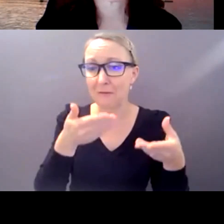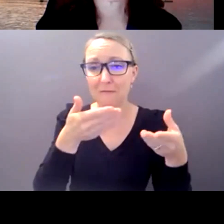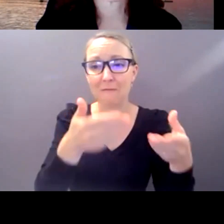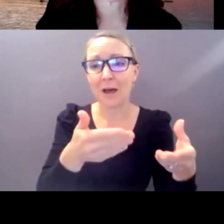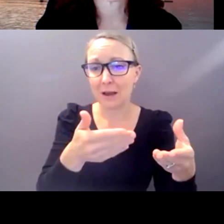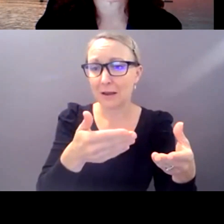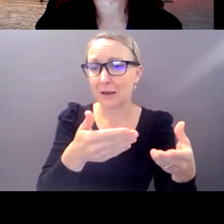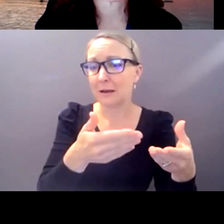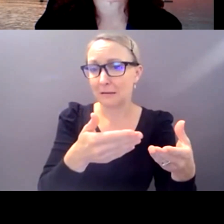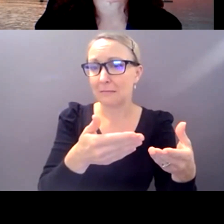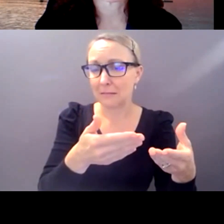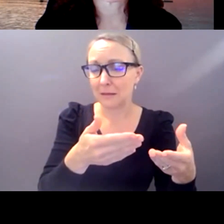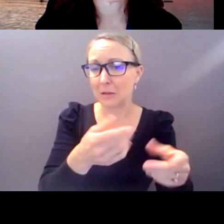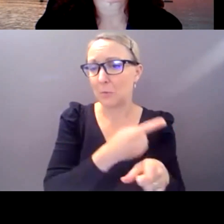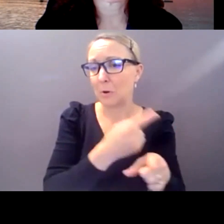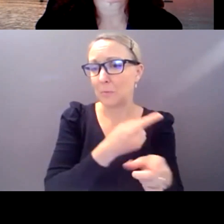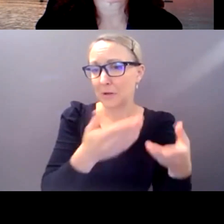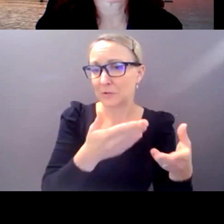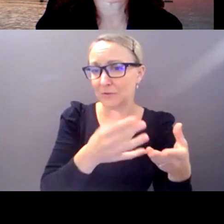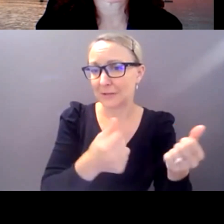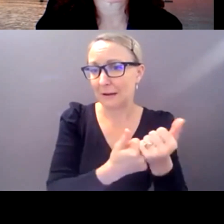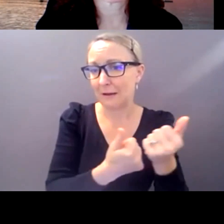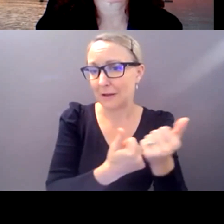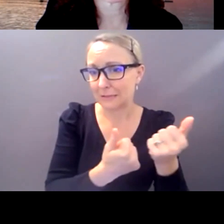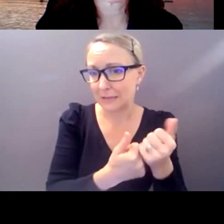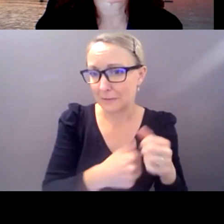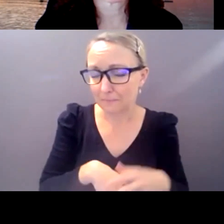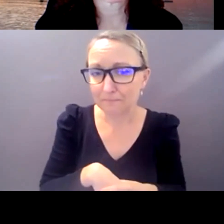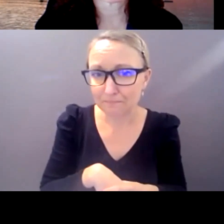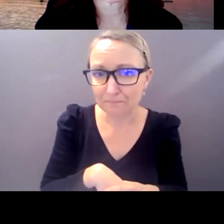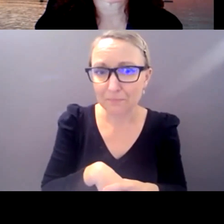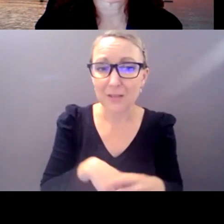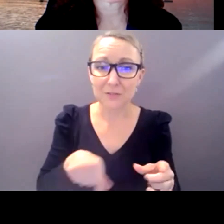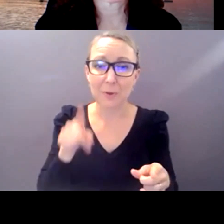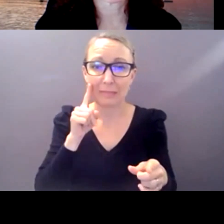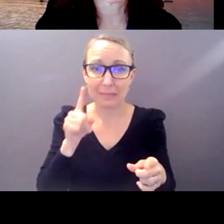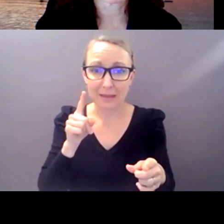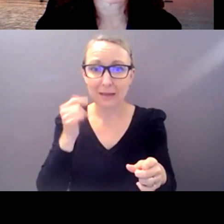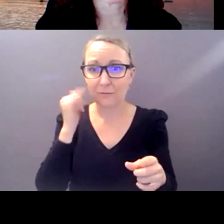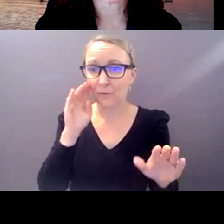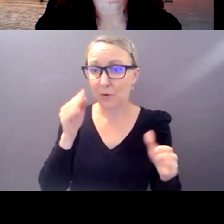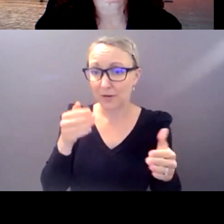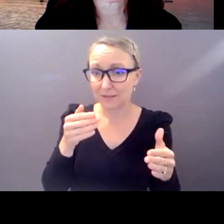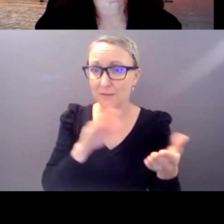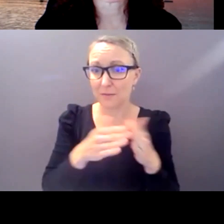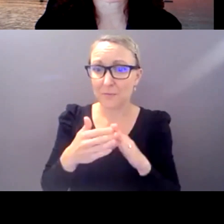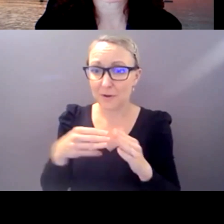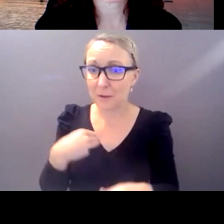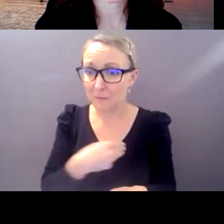advocacy. And I think that's really, centering this on the community members that are coming into